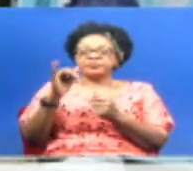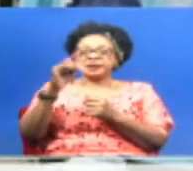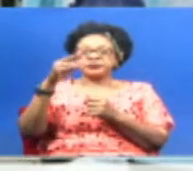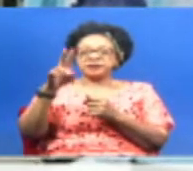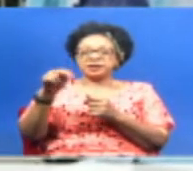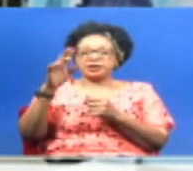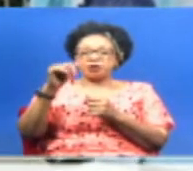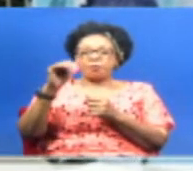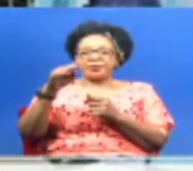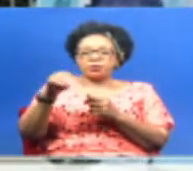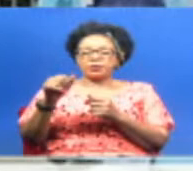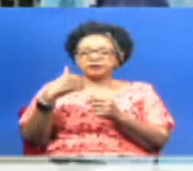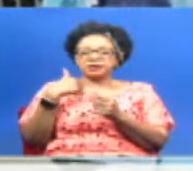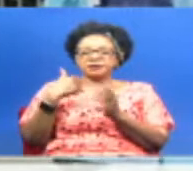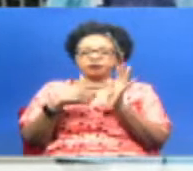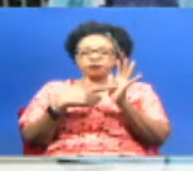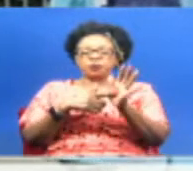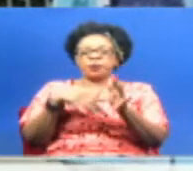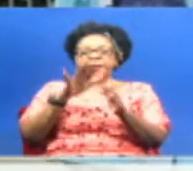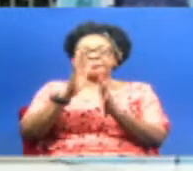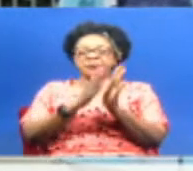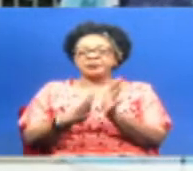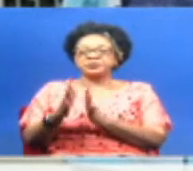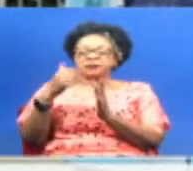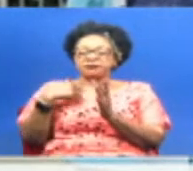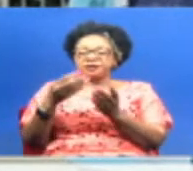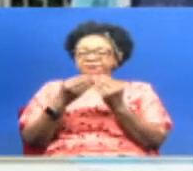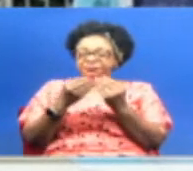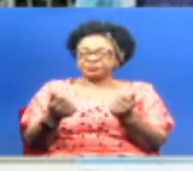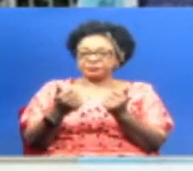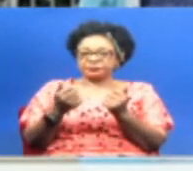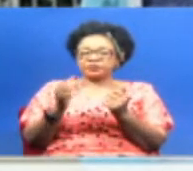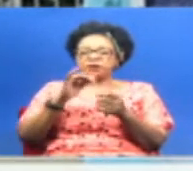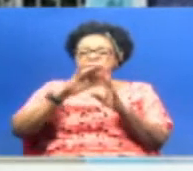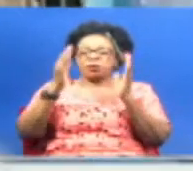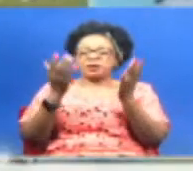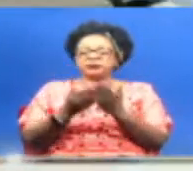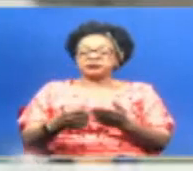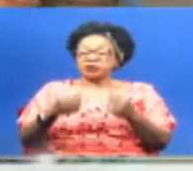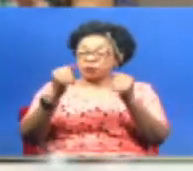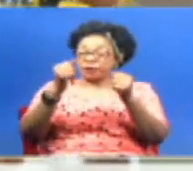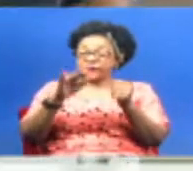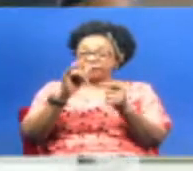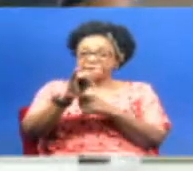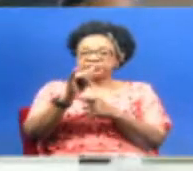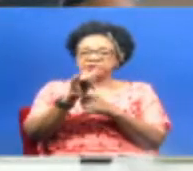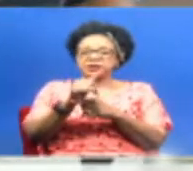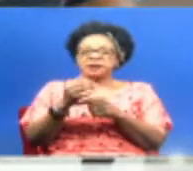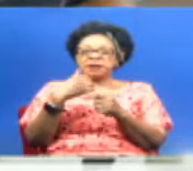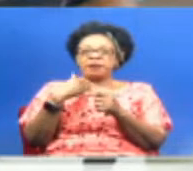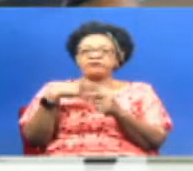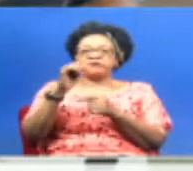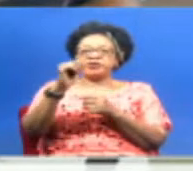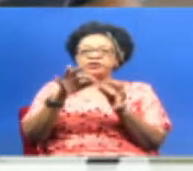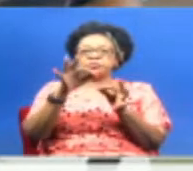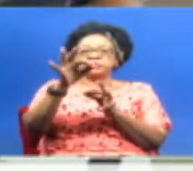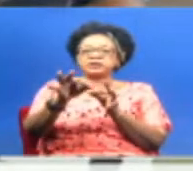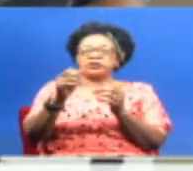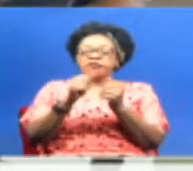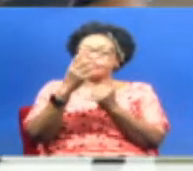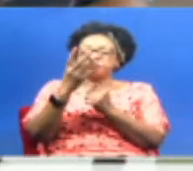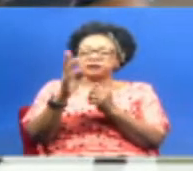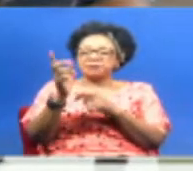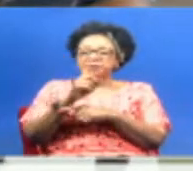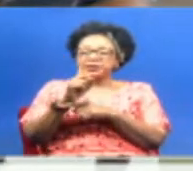County, showed her intent of upsetting the world record right from the start of the race and crossed the 5-kilometer mark in 14 minutes